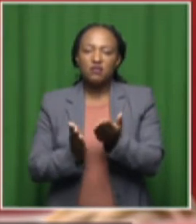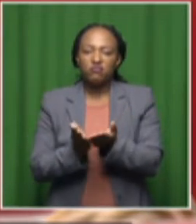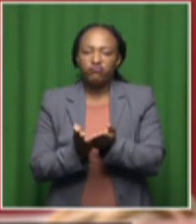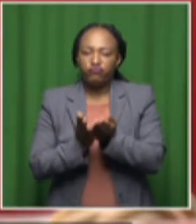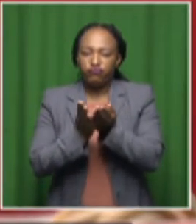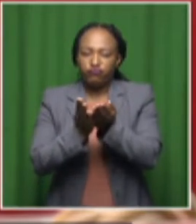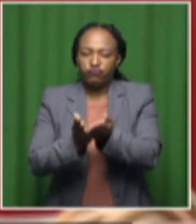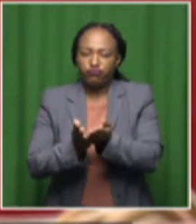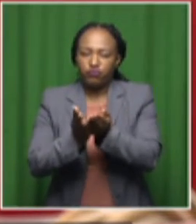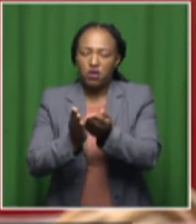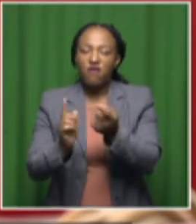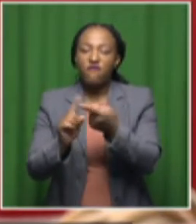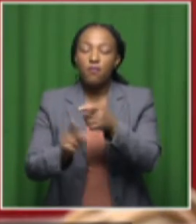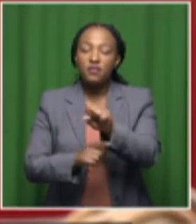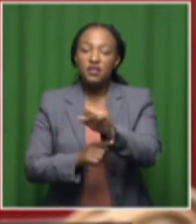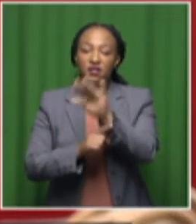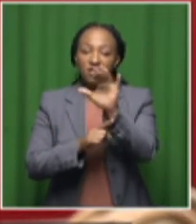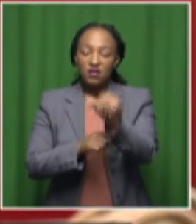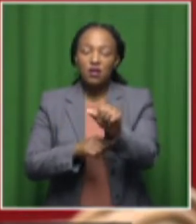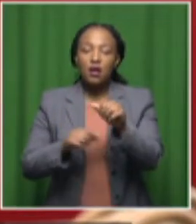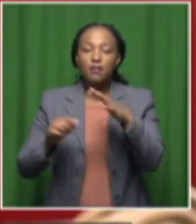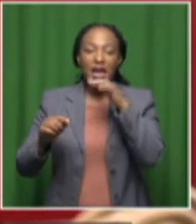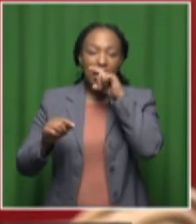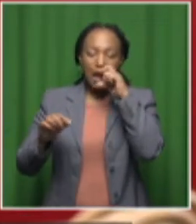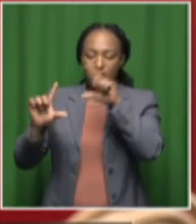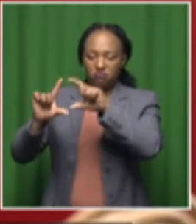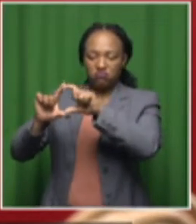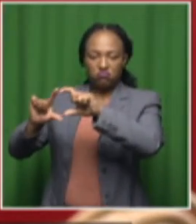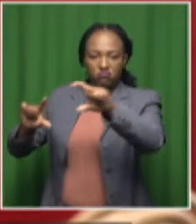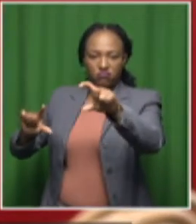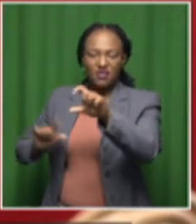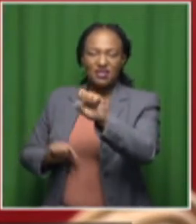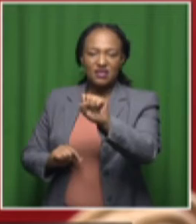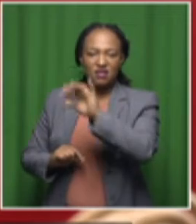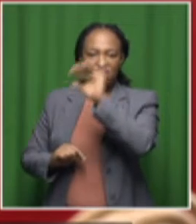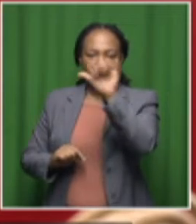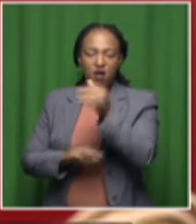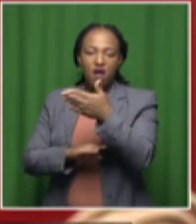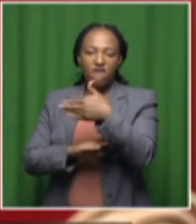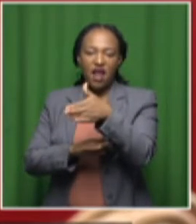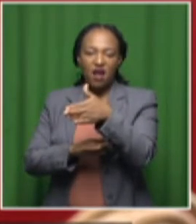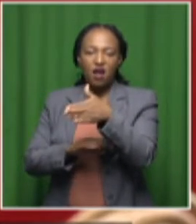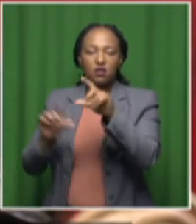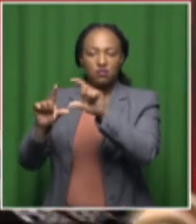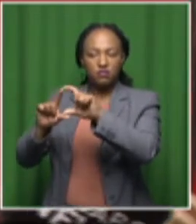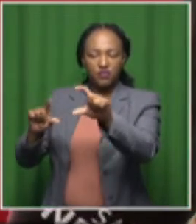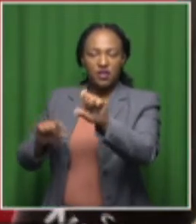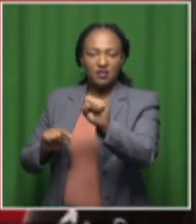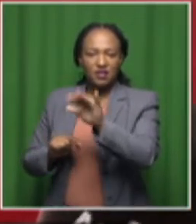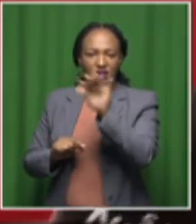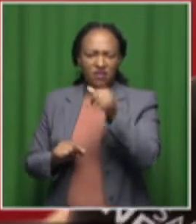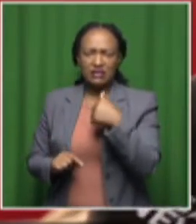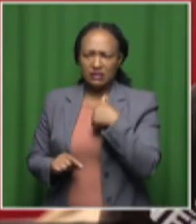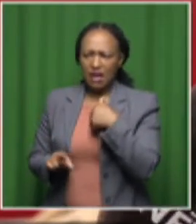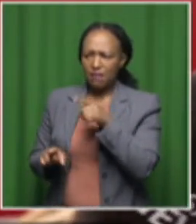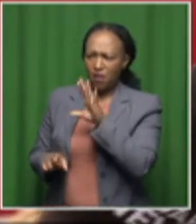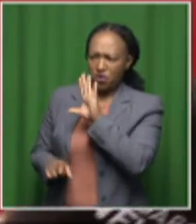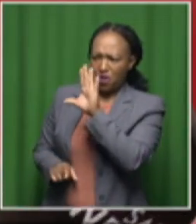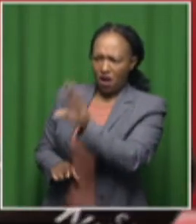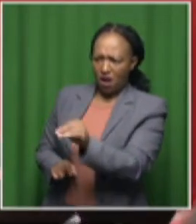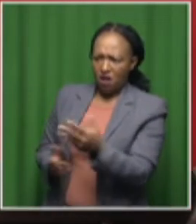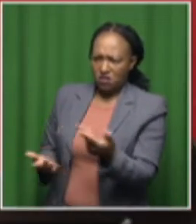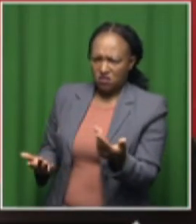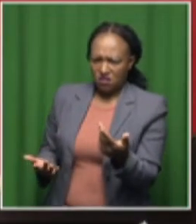will be flagged South African, so it will be on the ship registry of South Africa. I was going to ask you that,